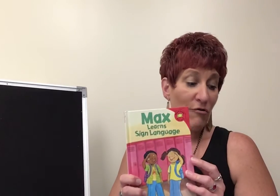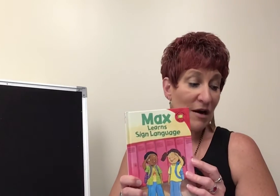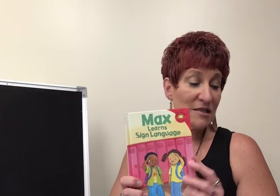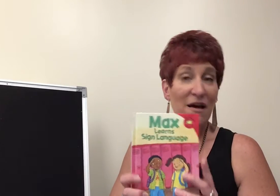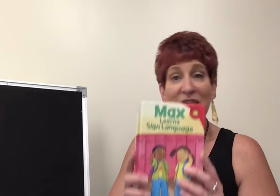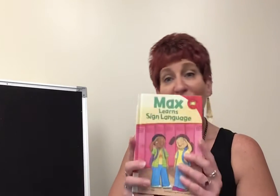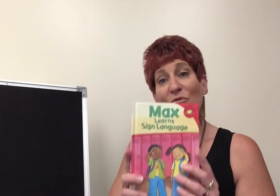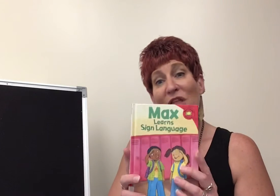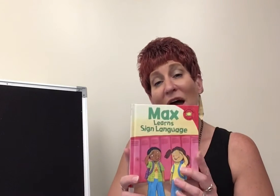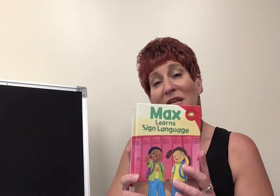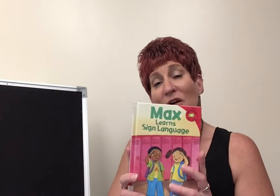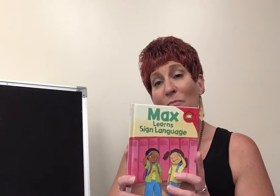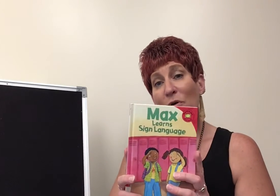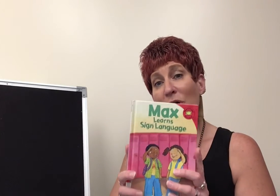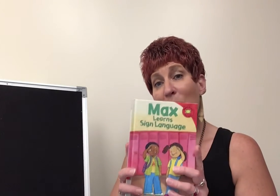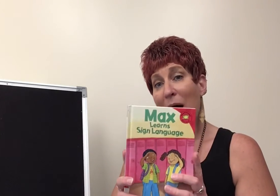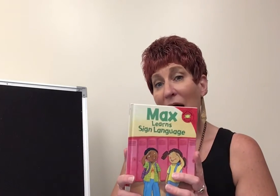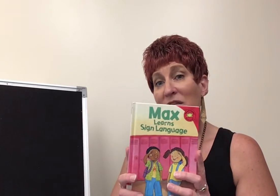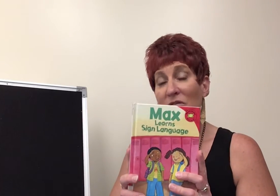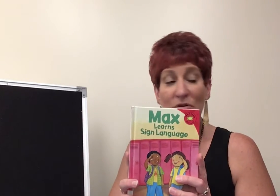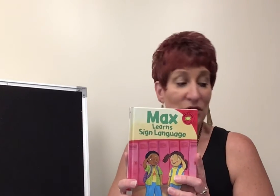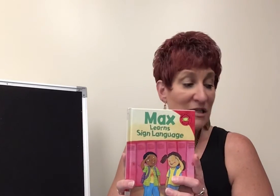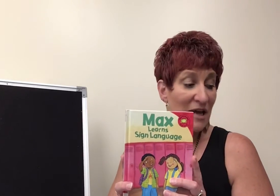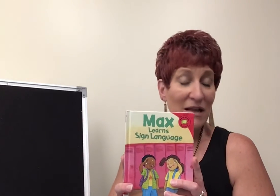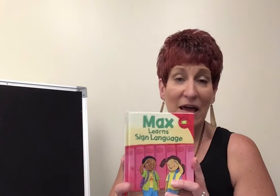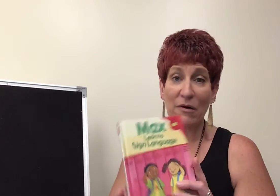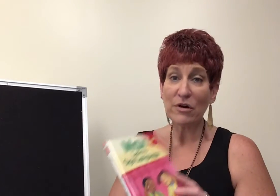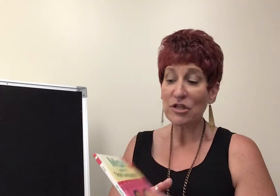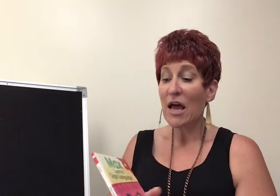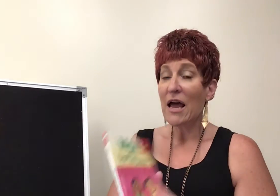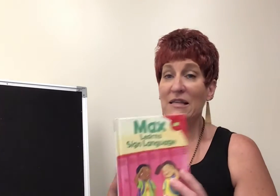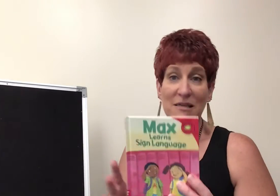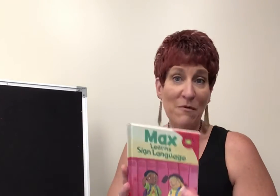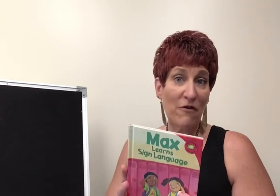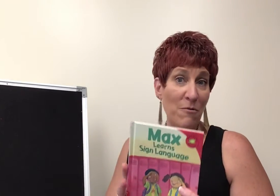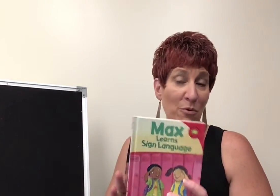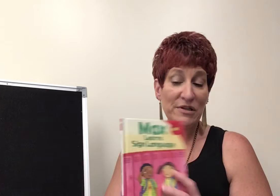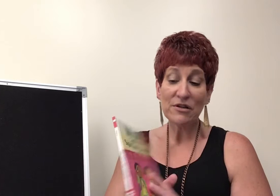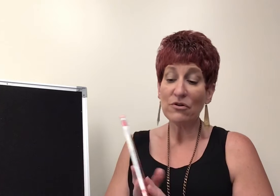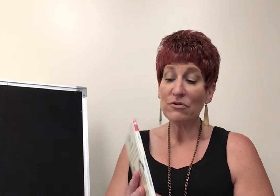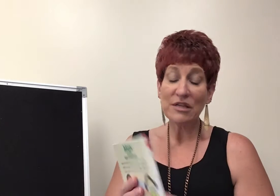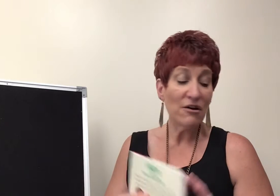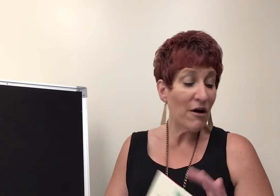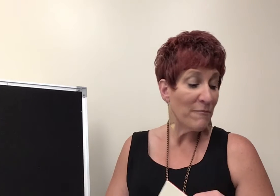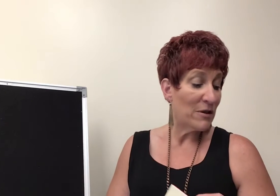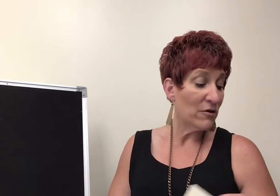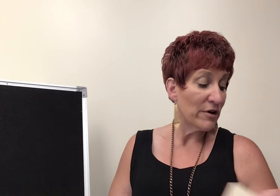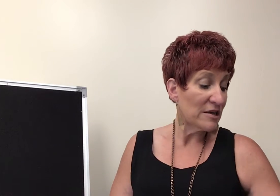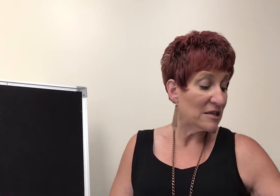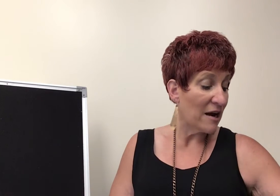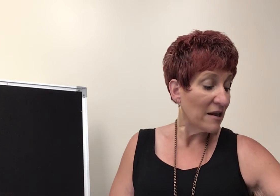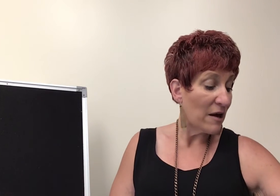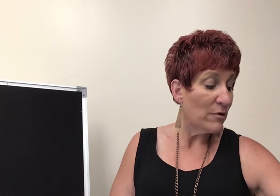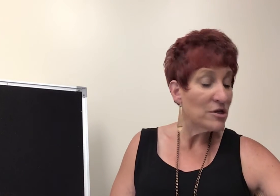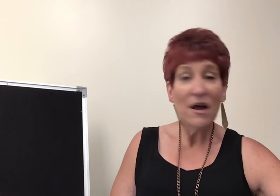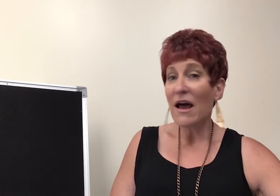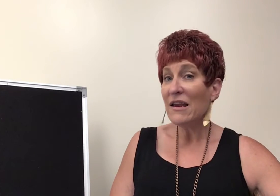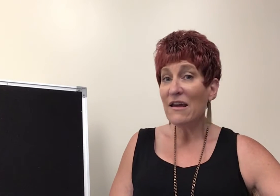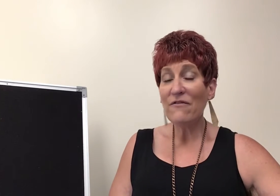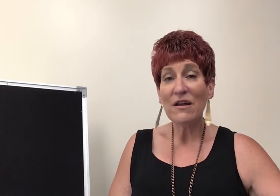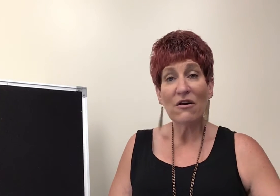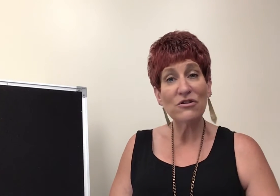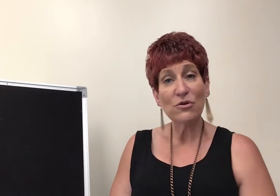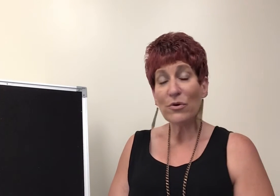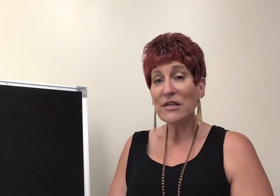all correct signs. So that is our book, Max Learns Sign Language. And some of our boys and girls here have been learning sign language.